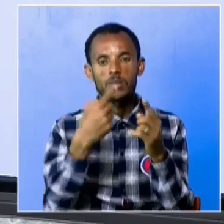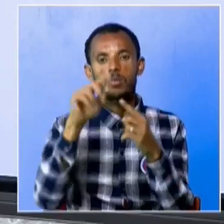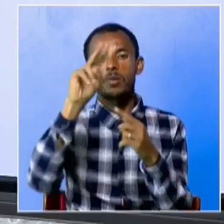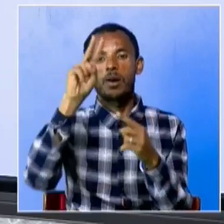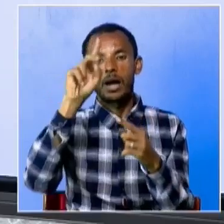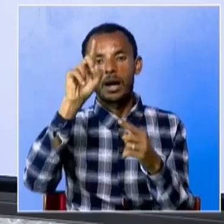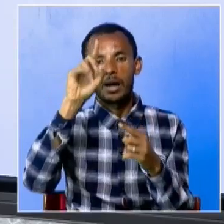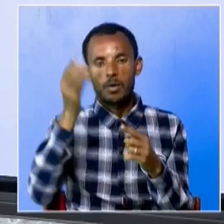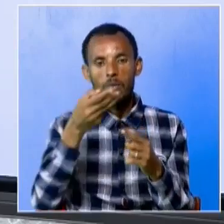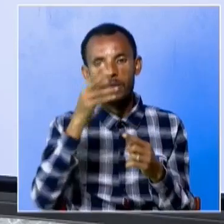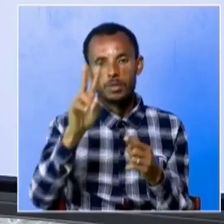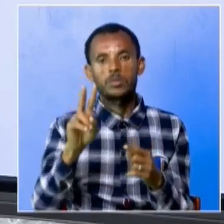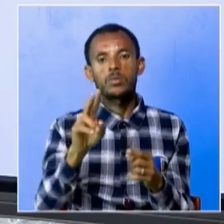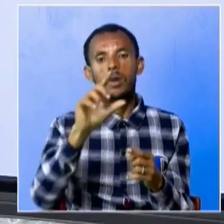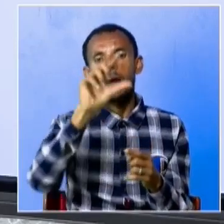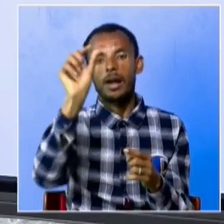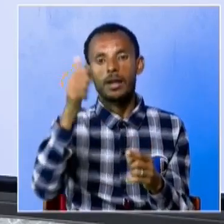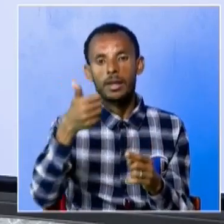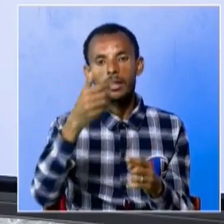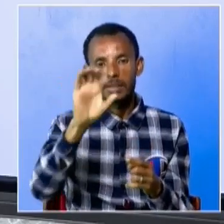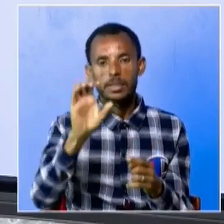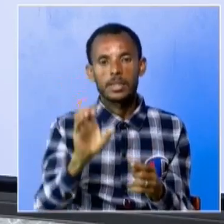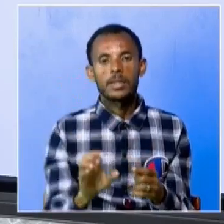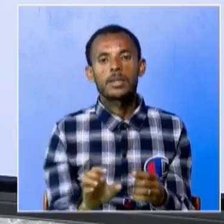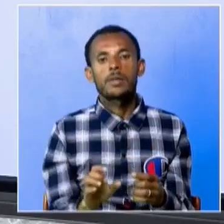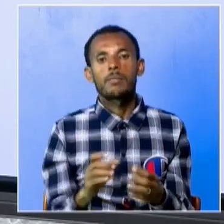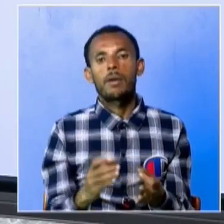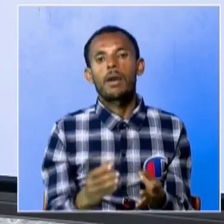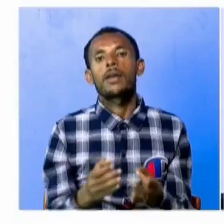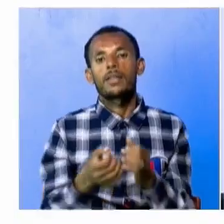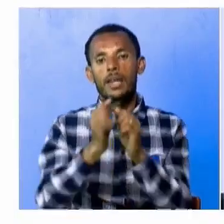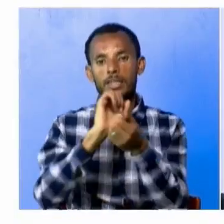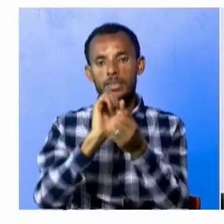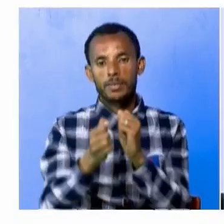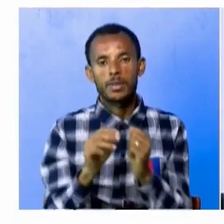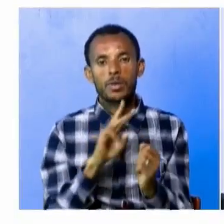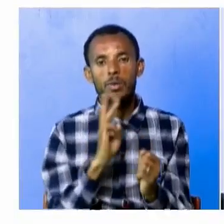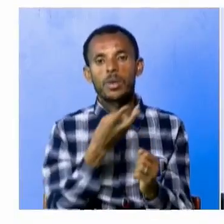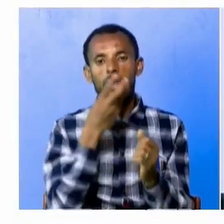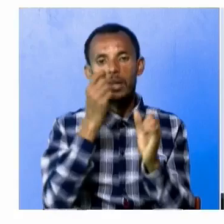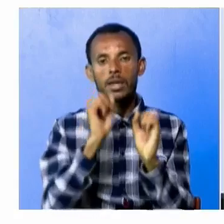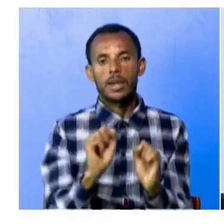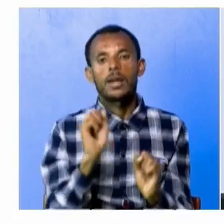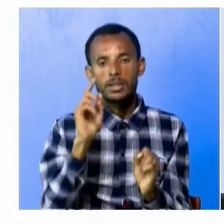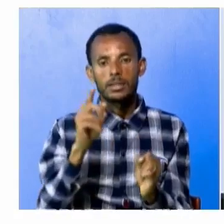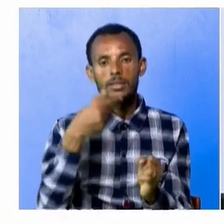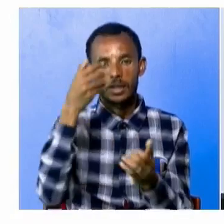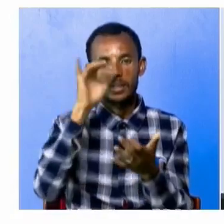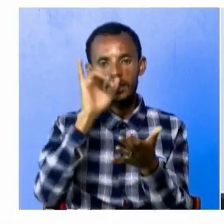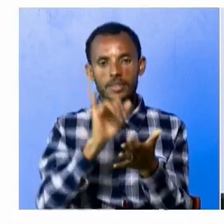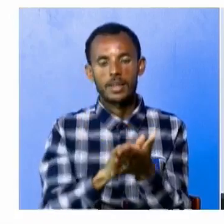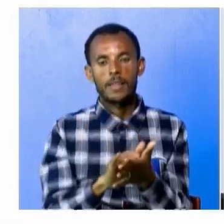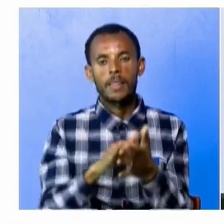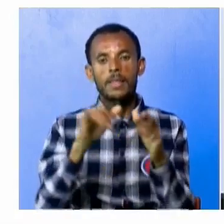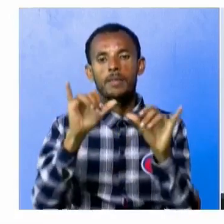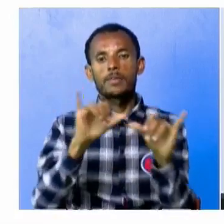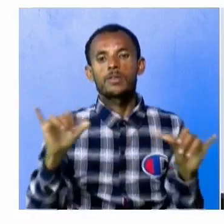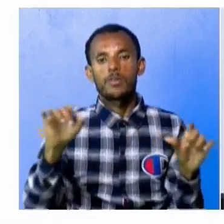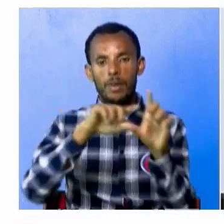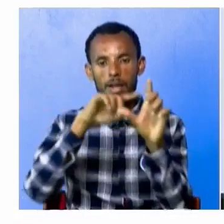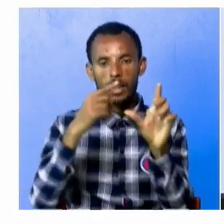the measure of arc AC, by transitivity, we can say that the measure of